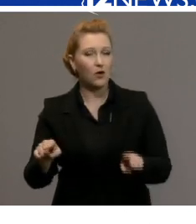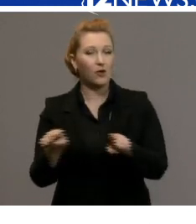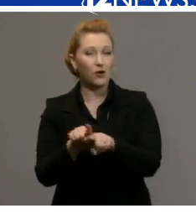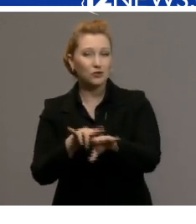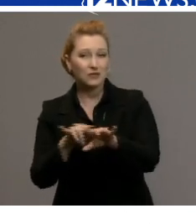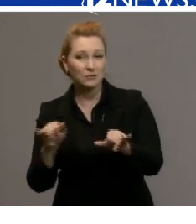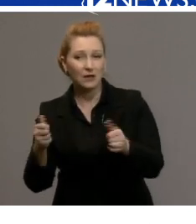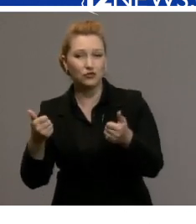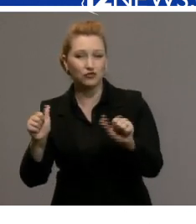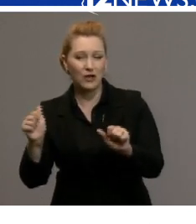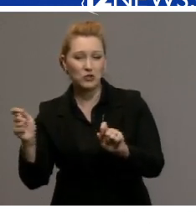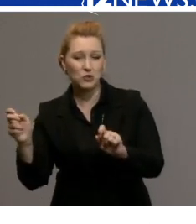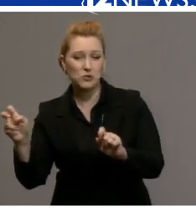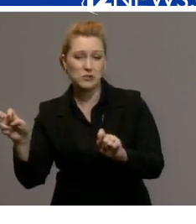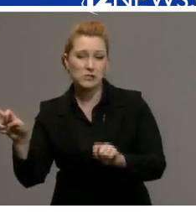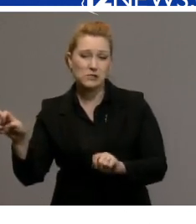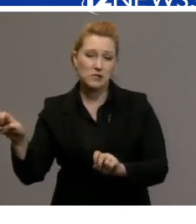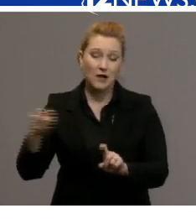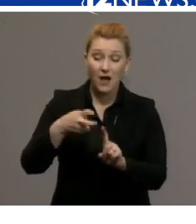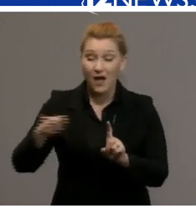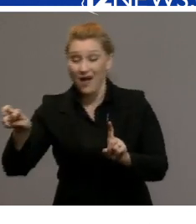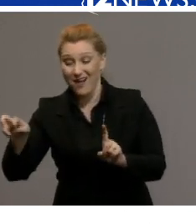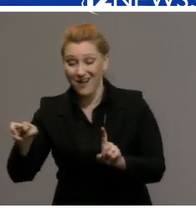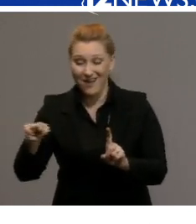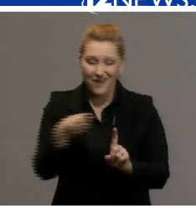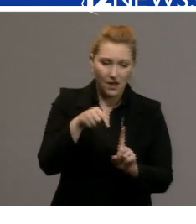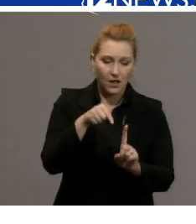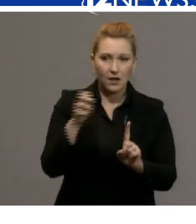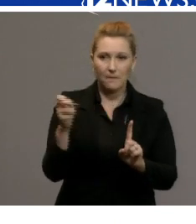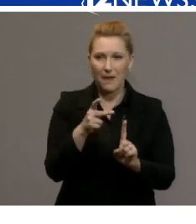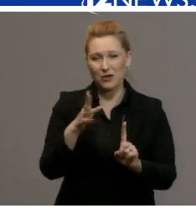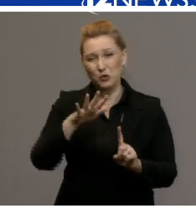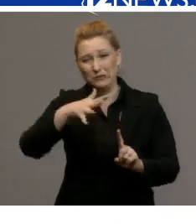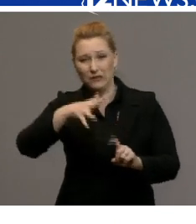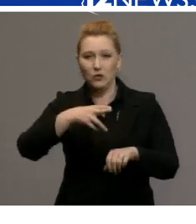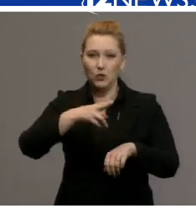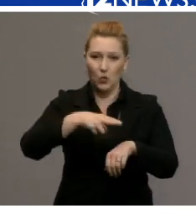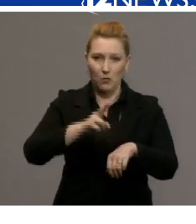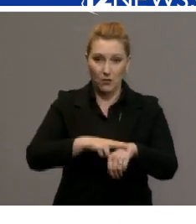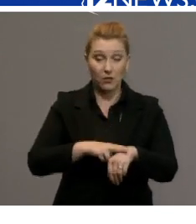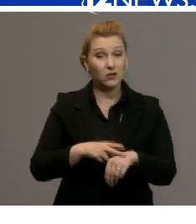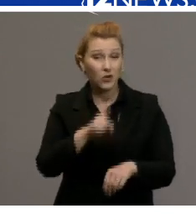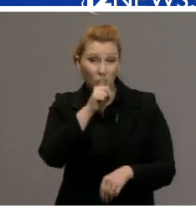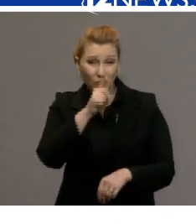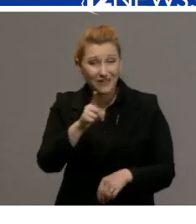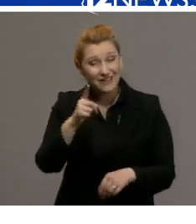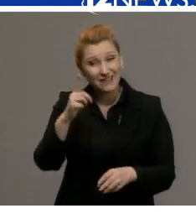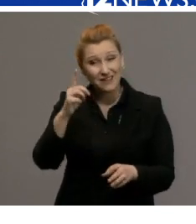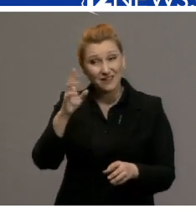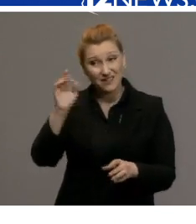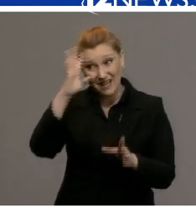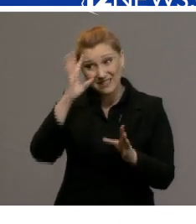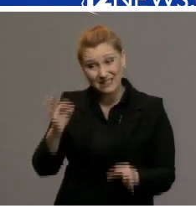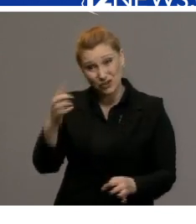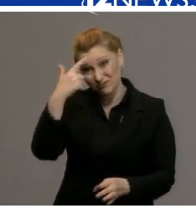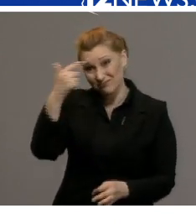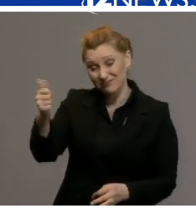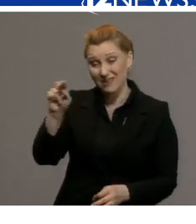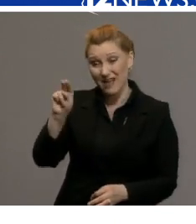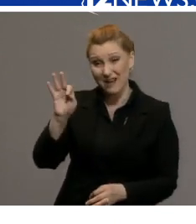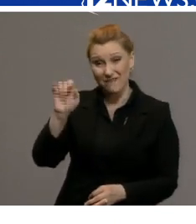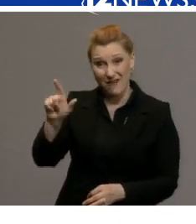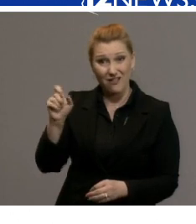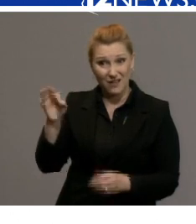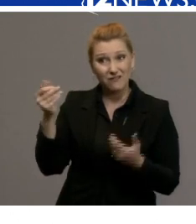about before. So the decision's going to be up to the NFL if they're going to play those games. We've already